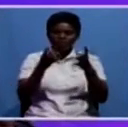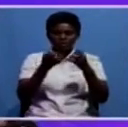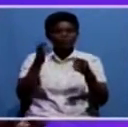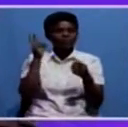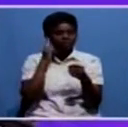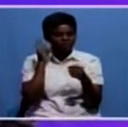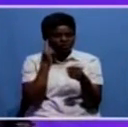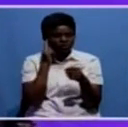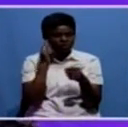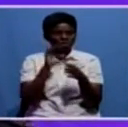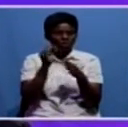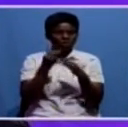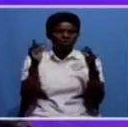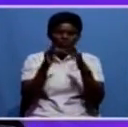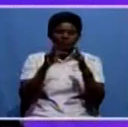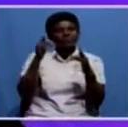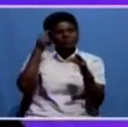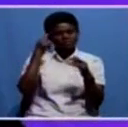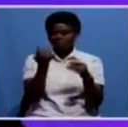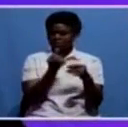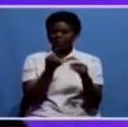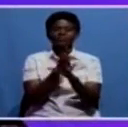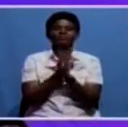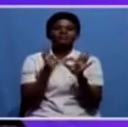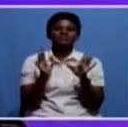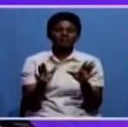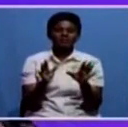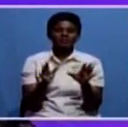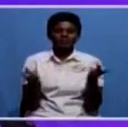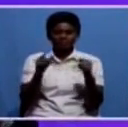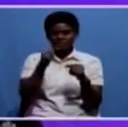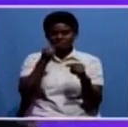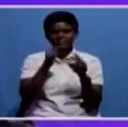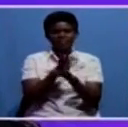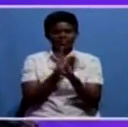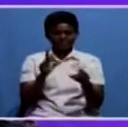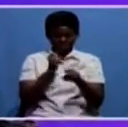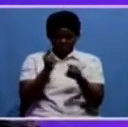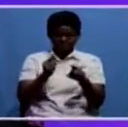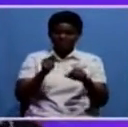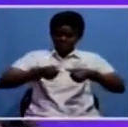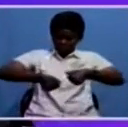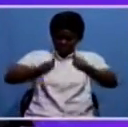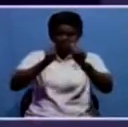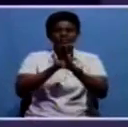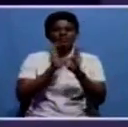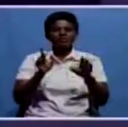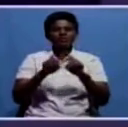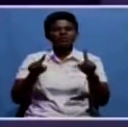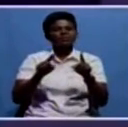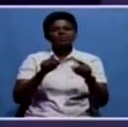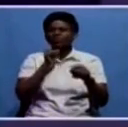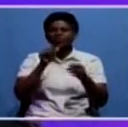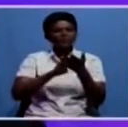radio or to be online, they think they are the only Zambians. So they think when they say Zambians, it's just them, Zambians. They don't believe that the other